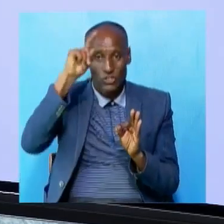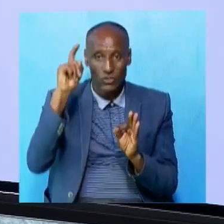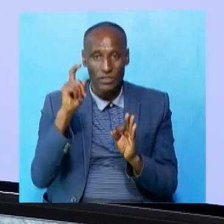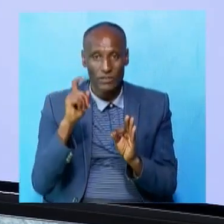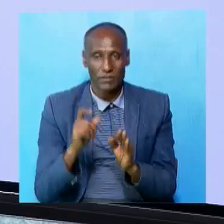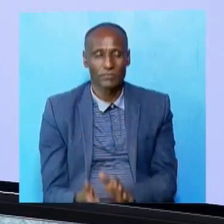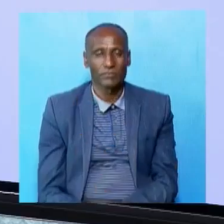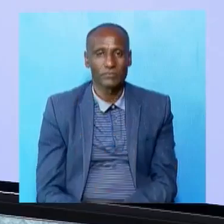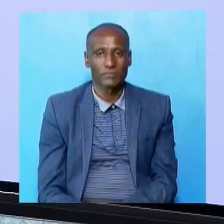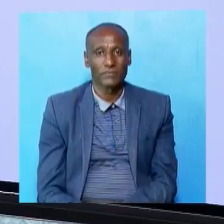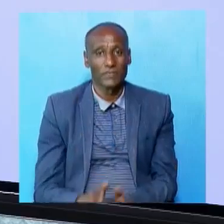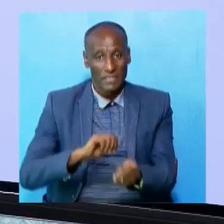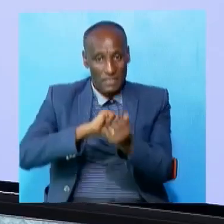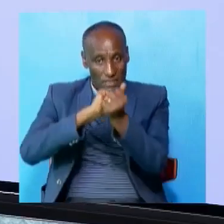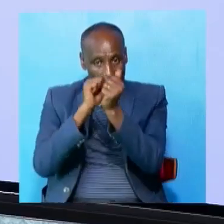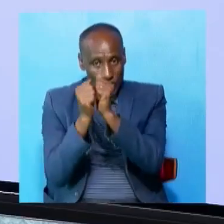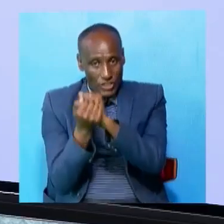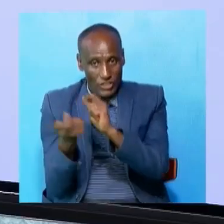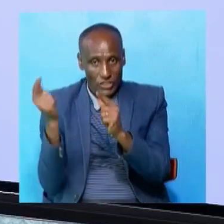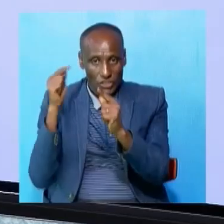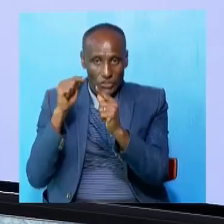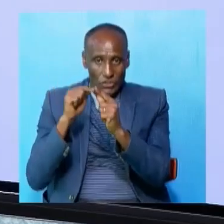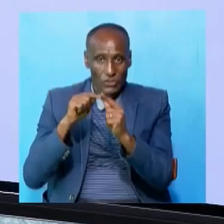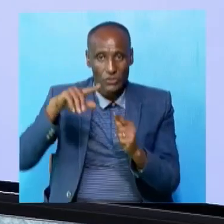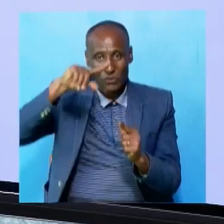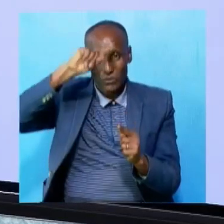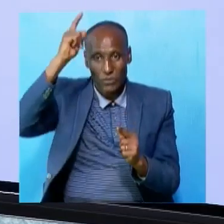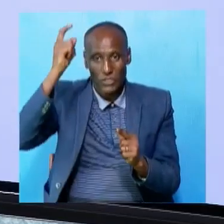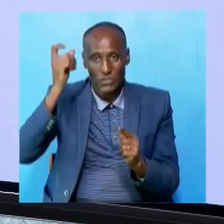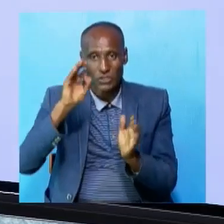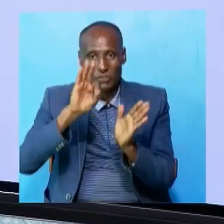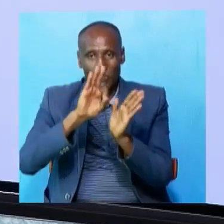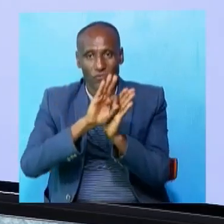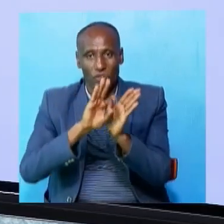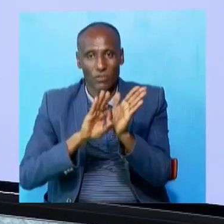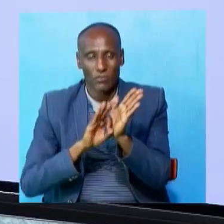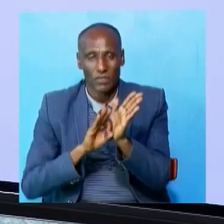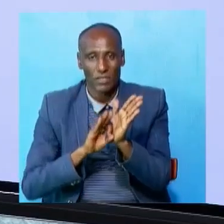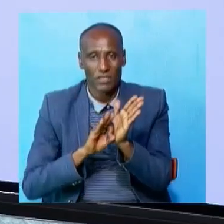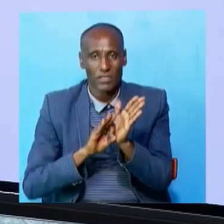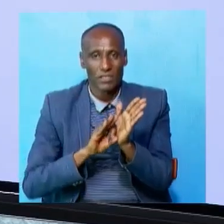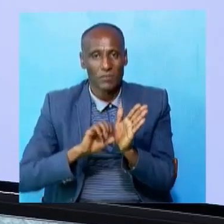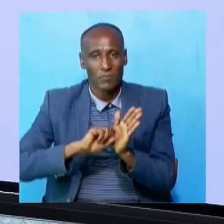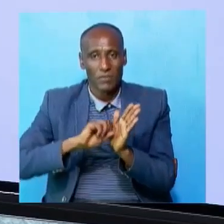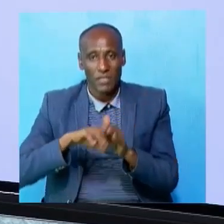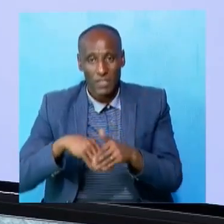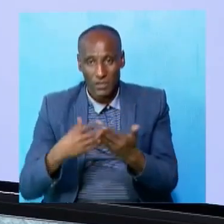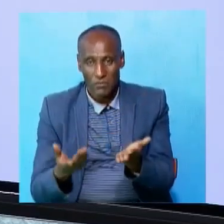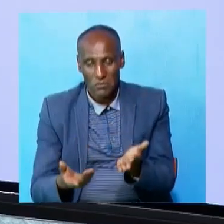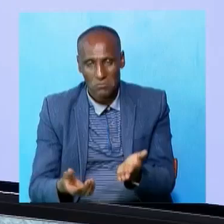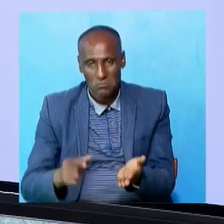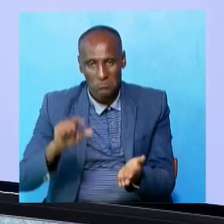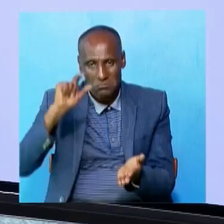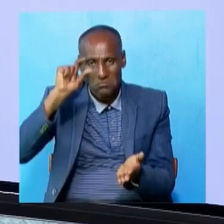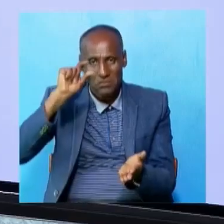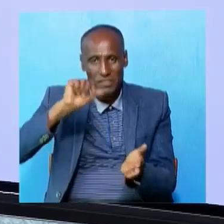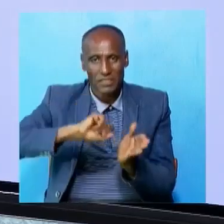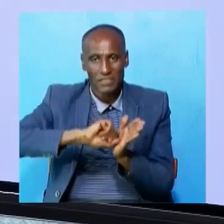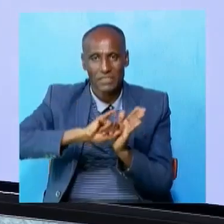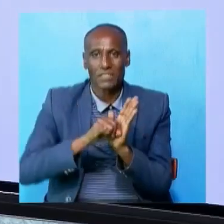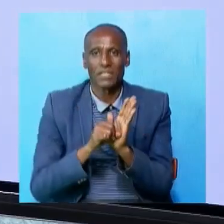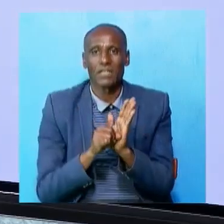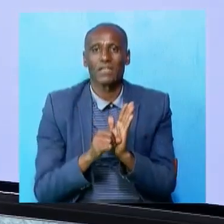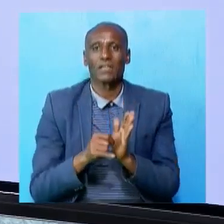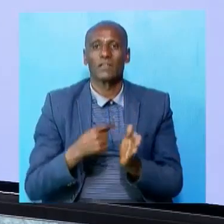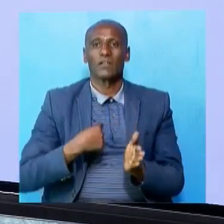Let us change these sentences into question form. Let me give you a few seconds. We were